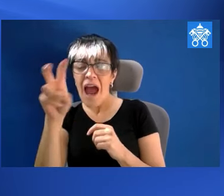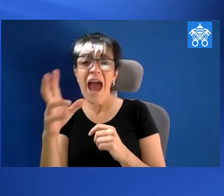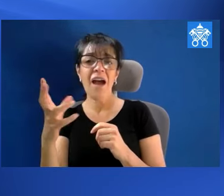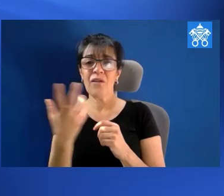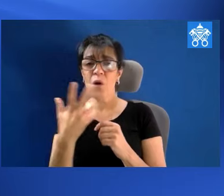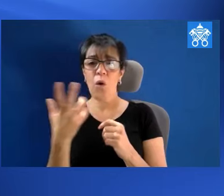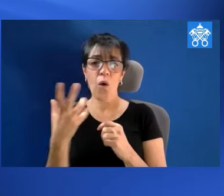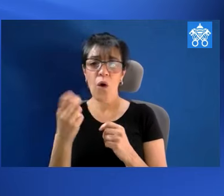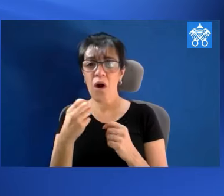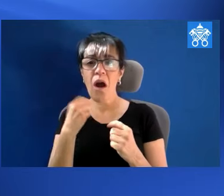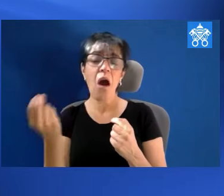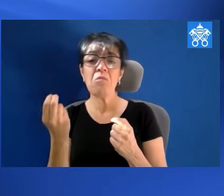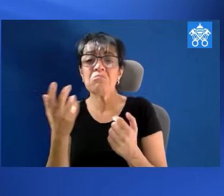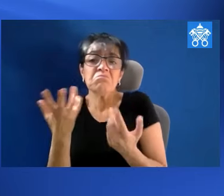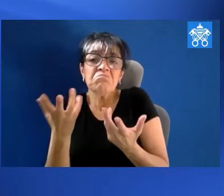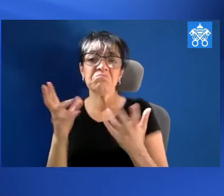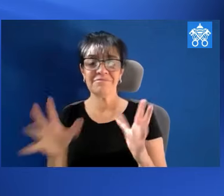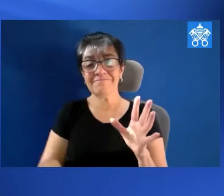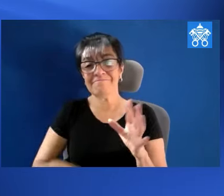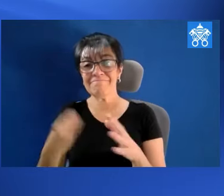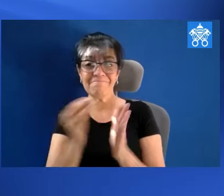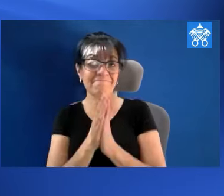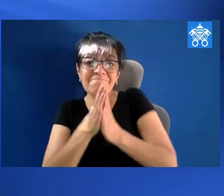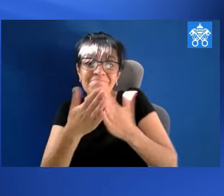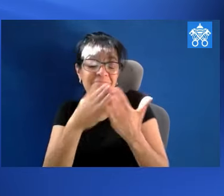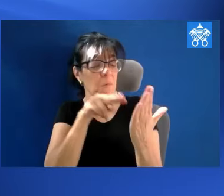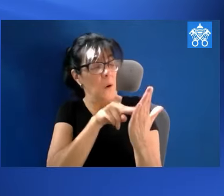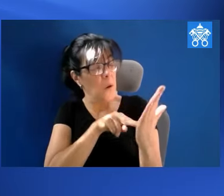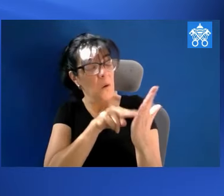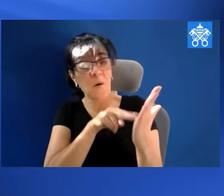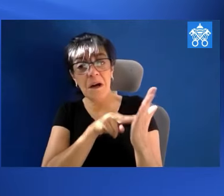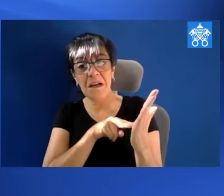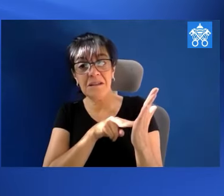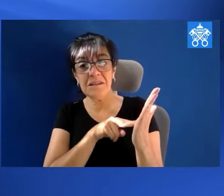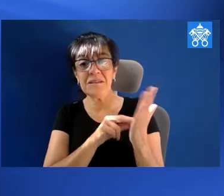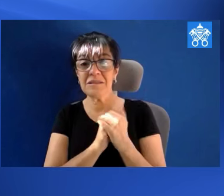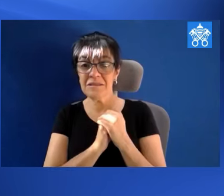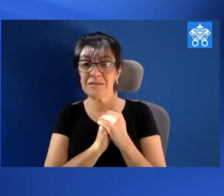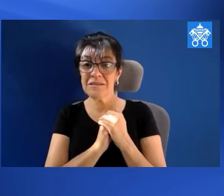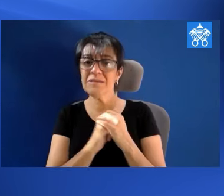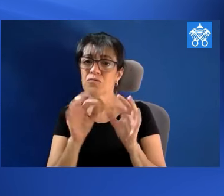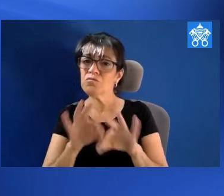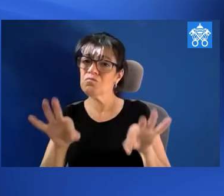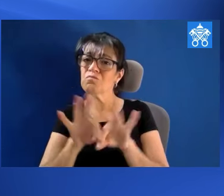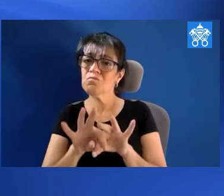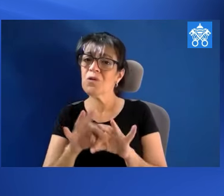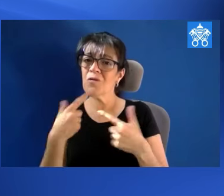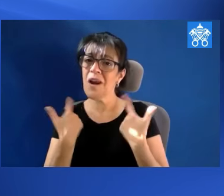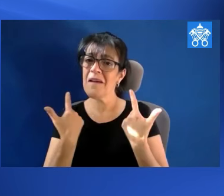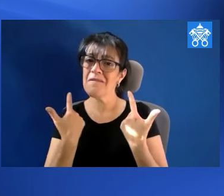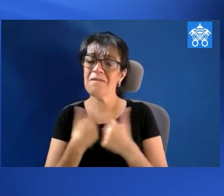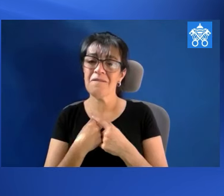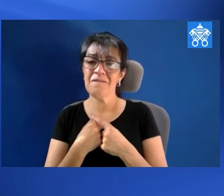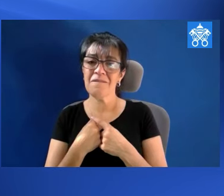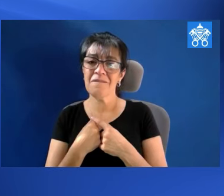And then when you're on a journey, you can just take your little book and read from it. This is very